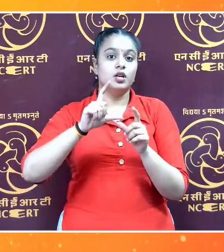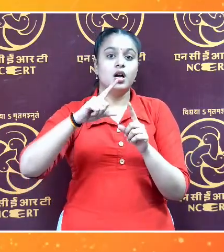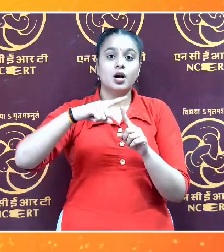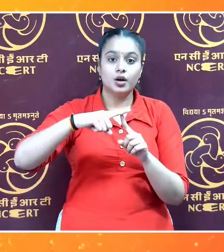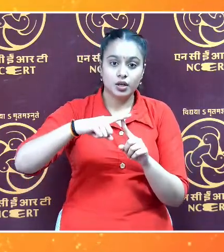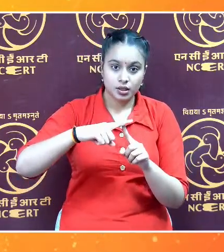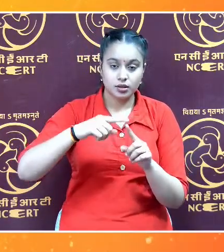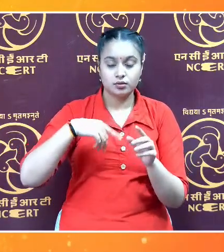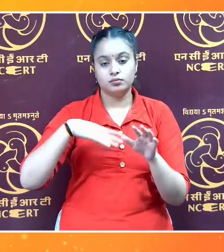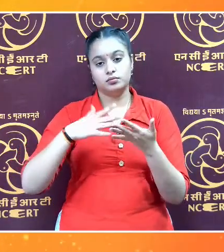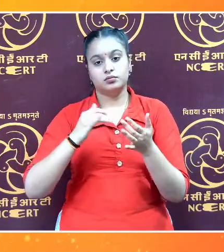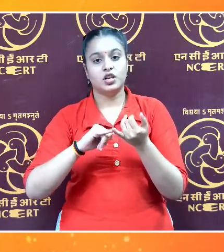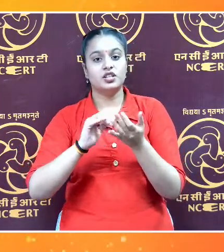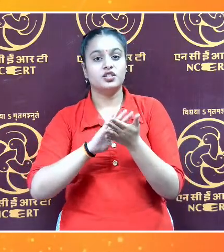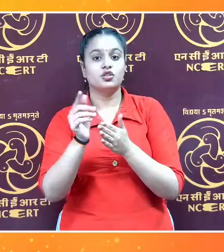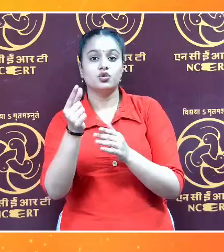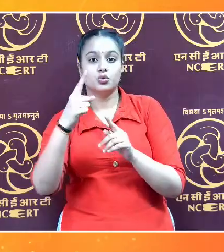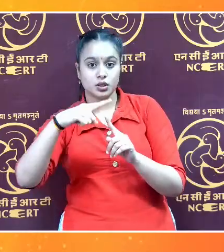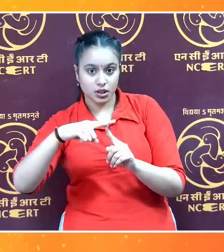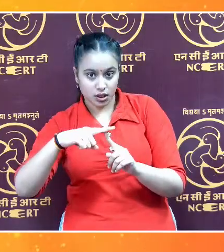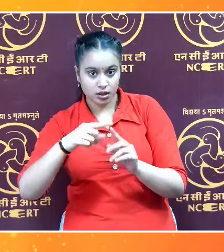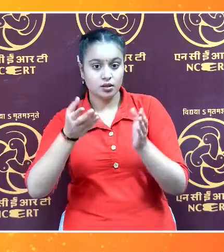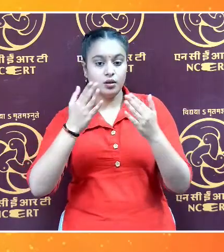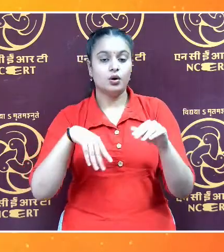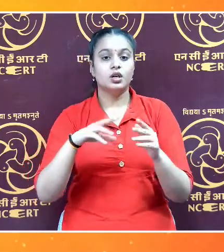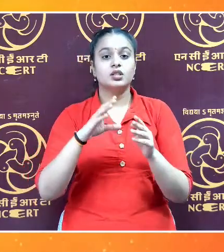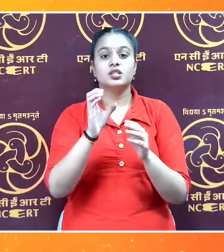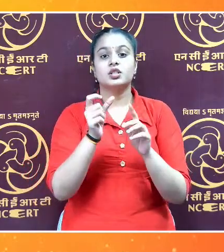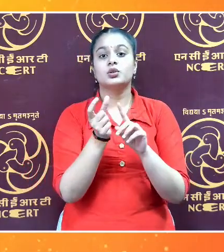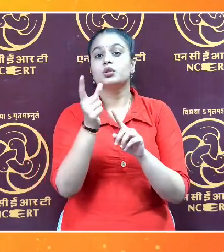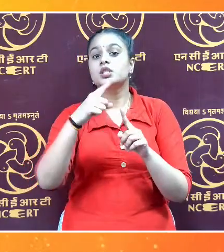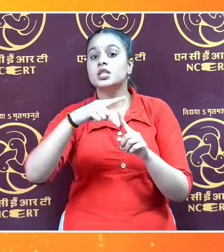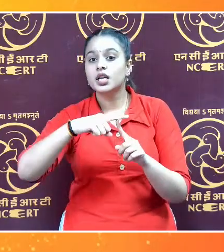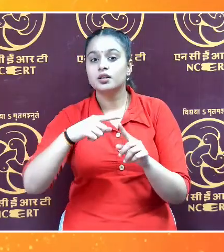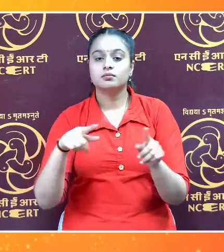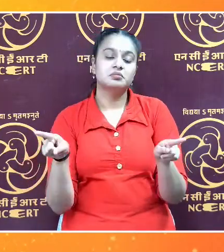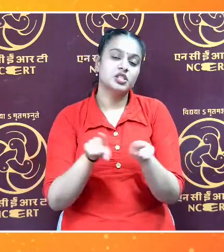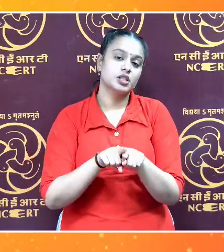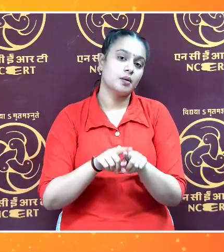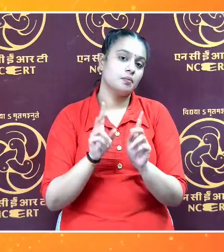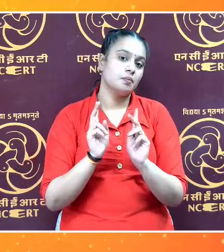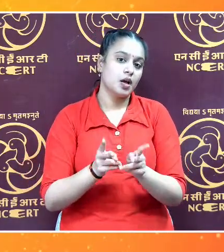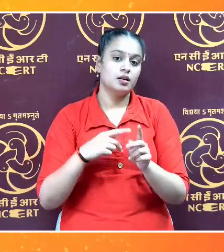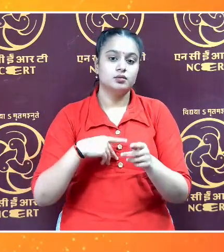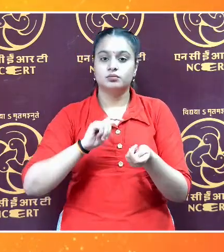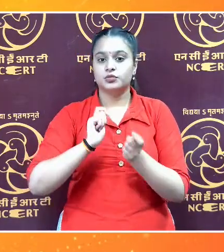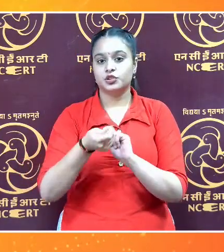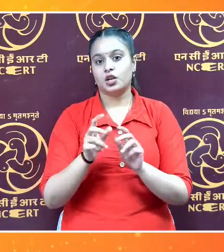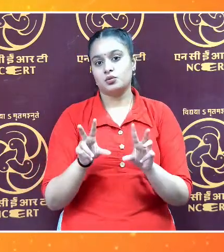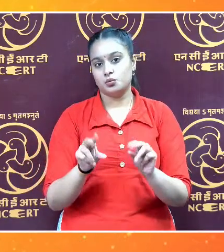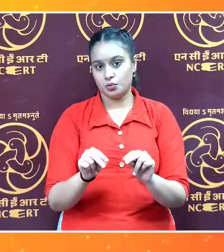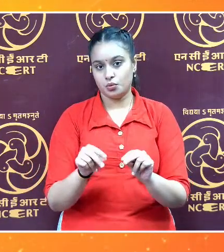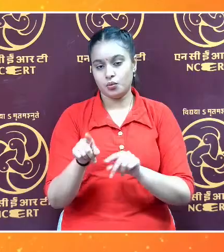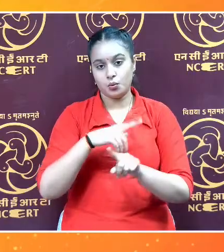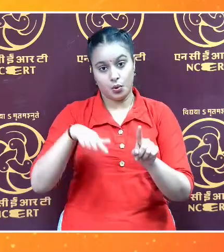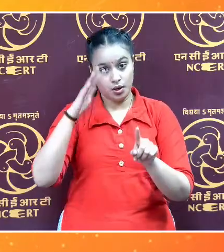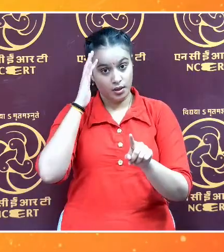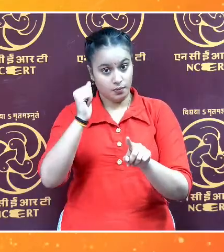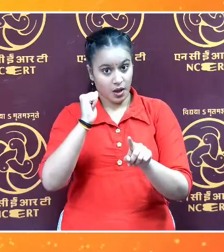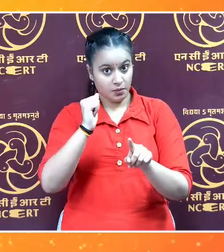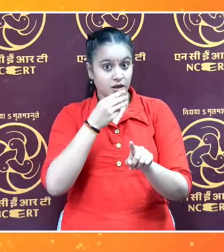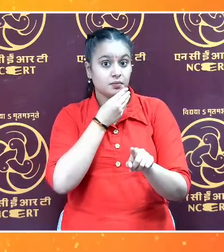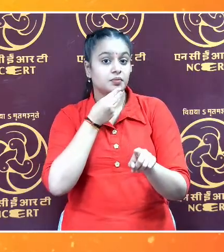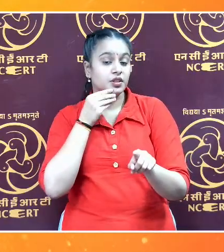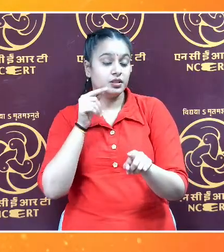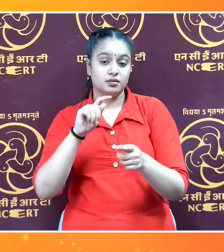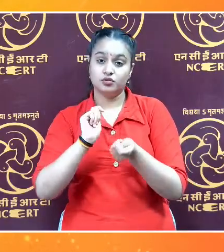remain hurt. Shut will remain shut. And cut will remain cut. Yes, Okay. there will be no change in these. Please remember them. They are